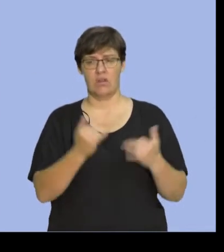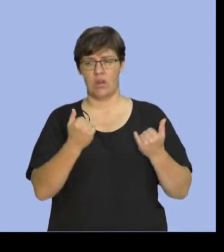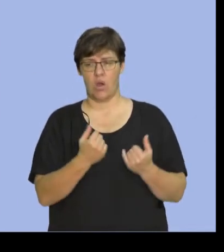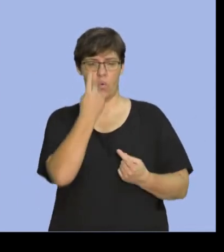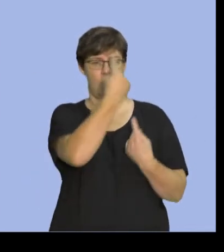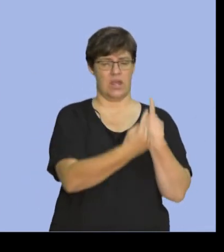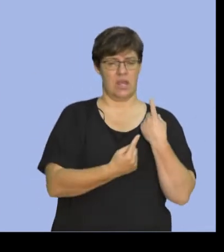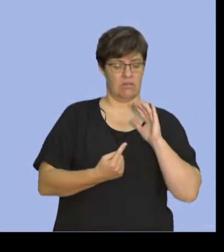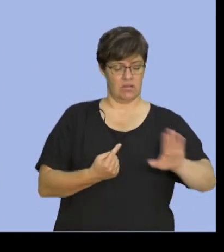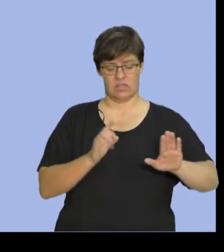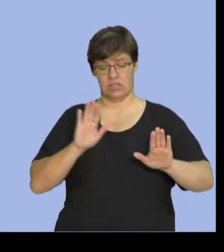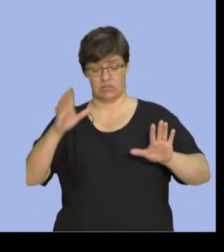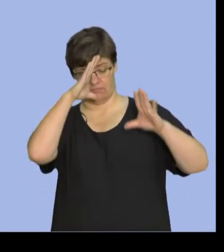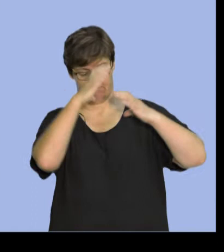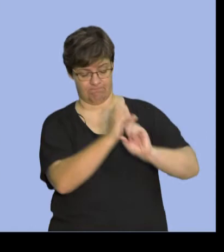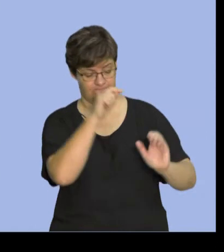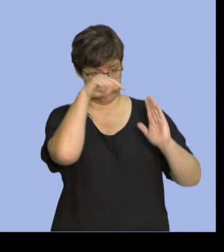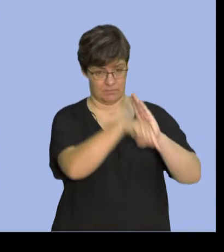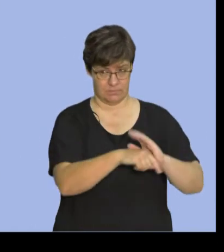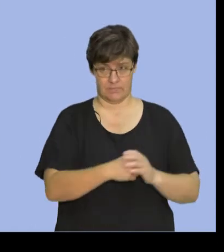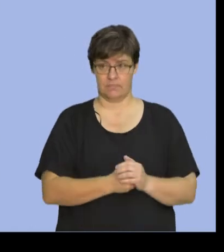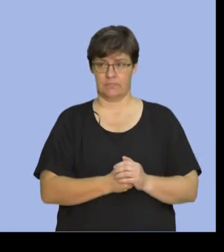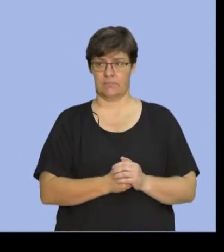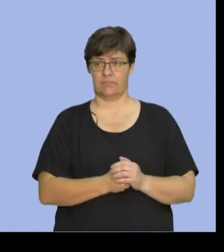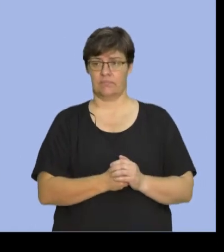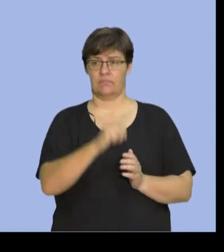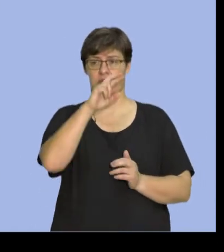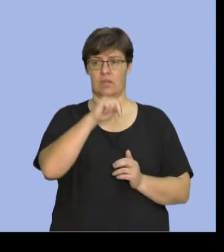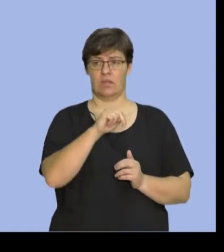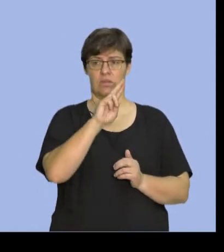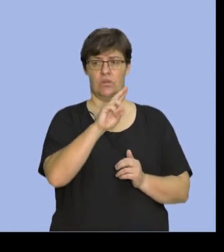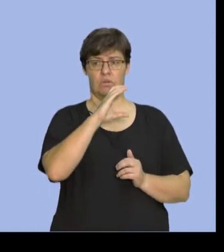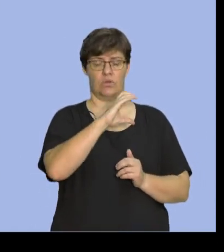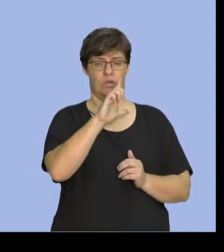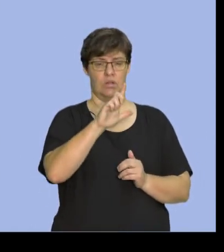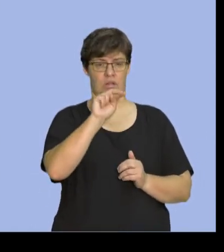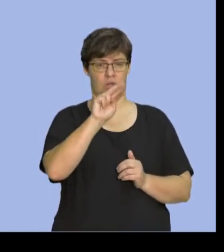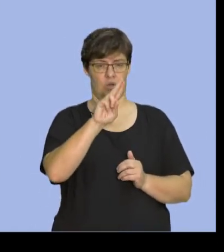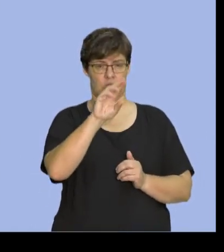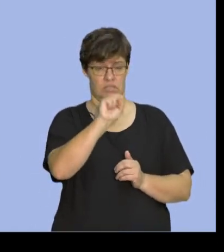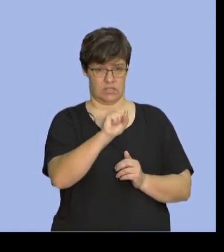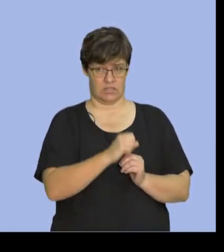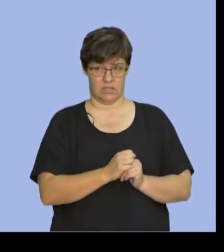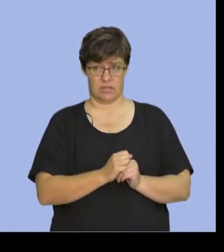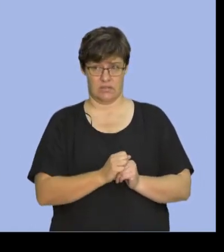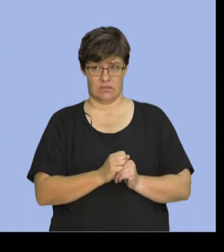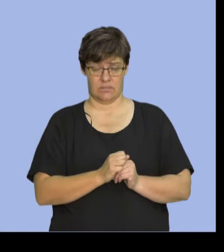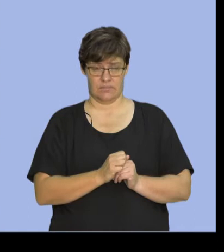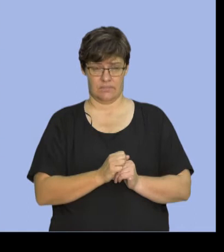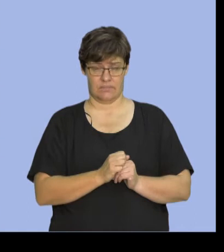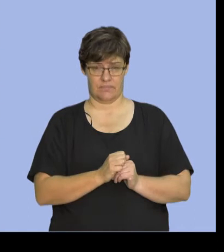of them with greater detail. So central to a cell is an organelle, which is called the